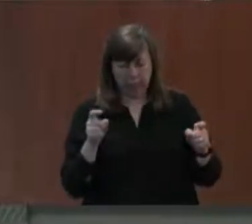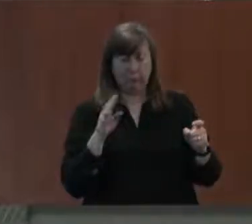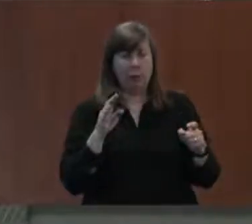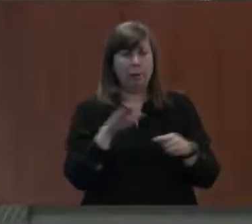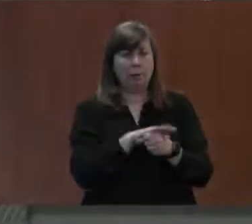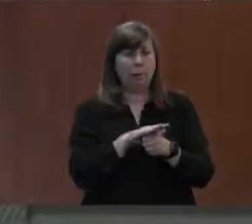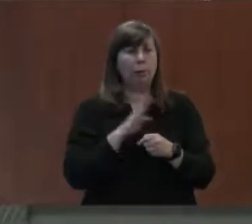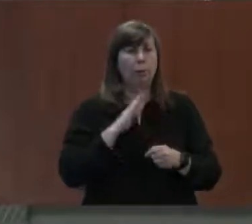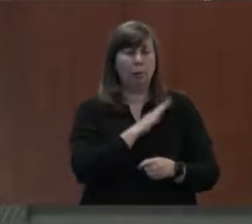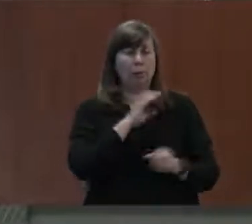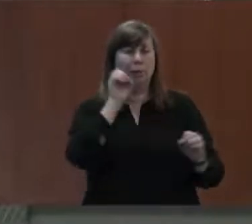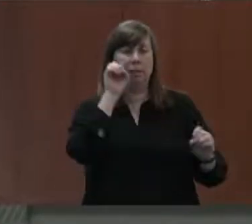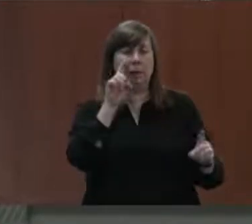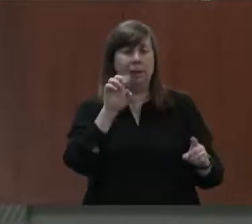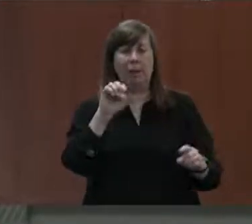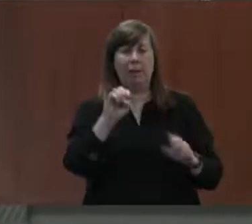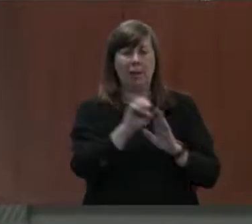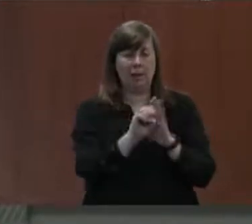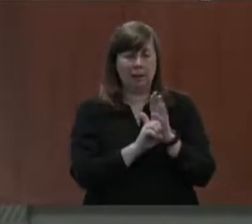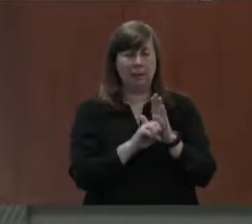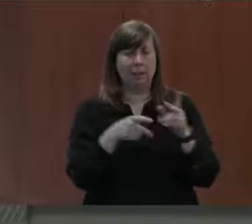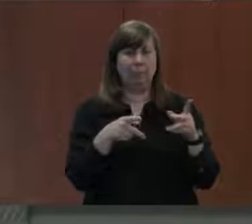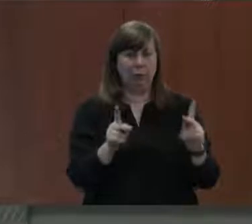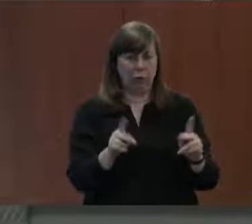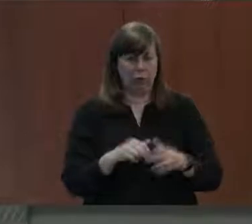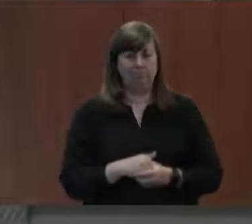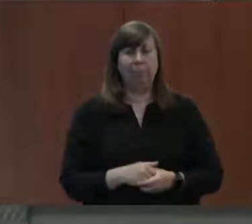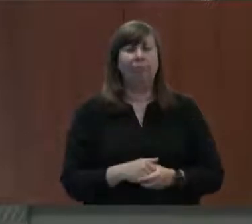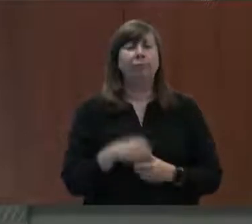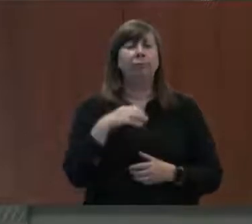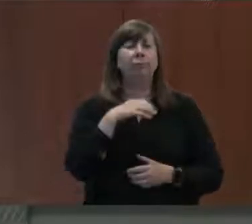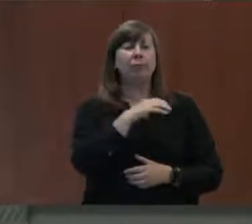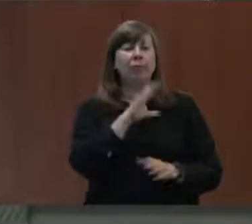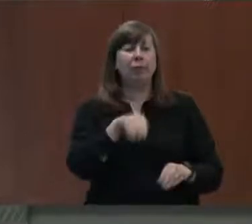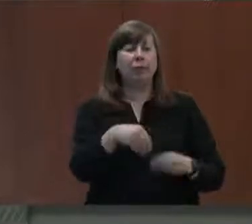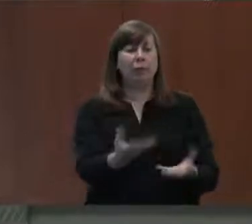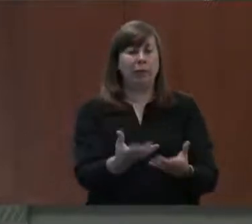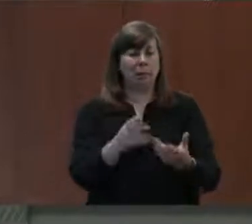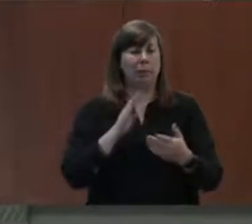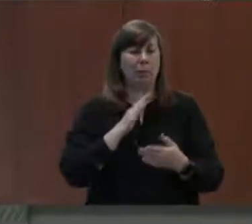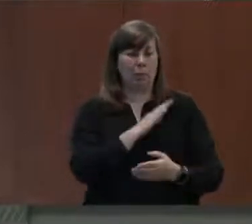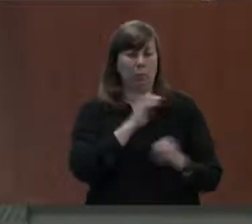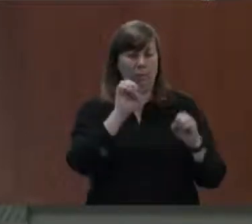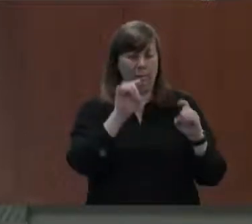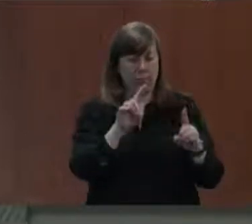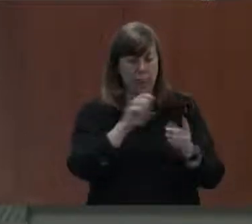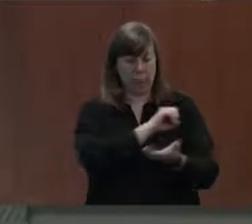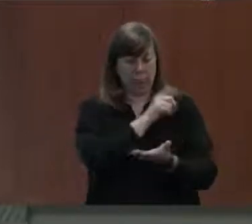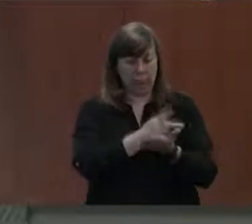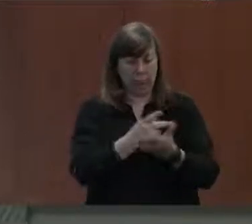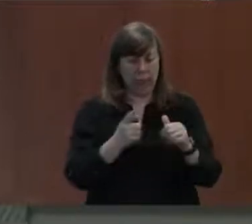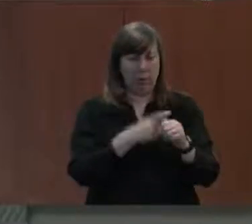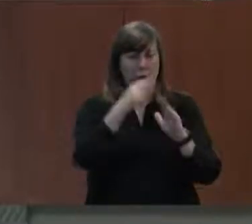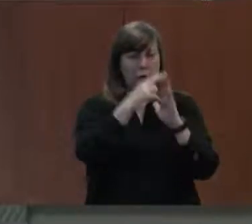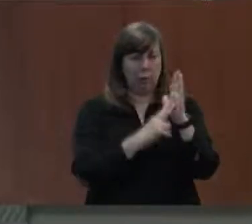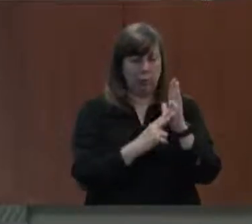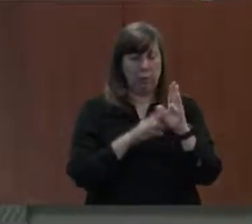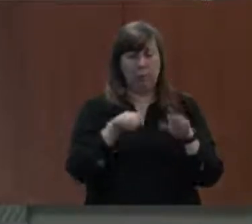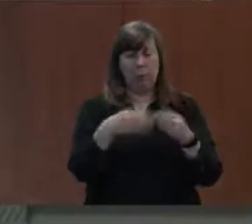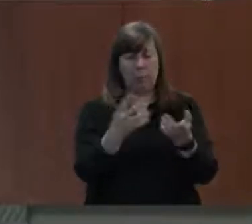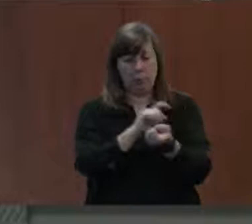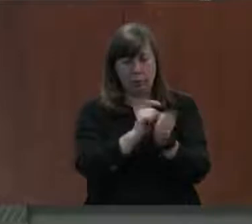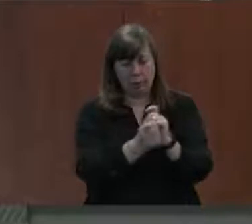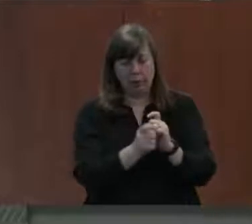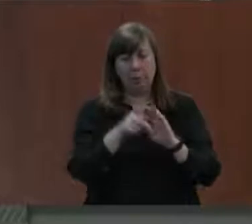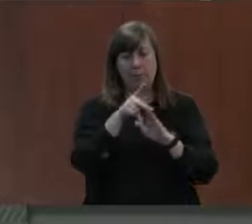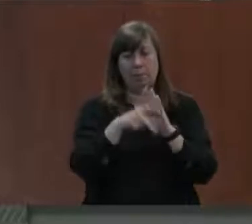Board of Education's ethics provisions. The committee is recommending the Board of Education approve the first reading of proposed